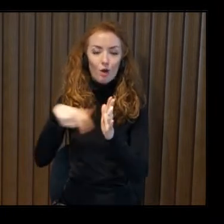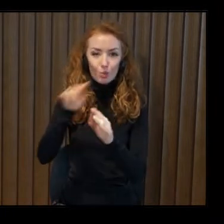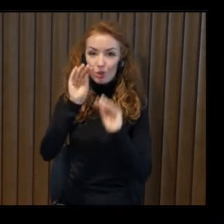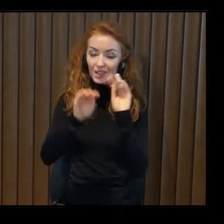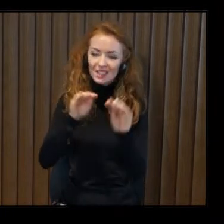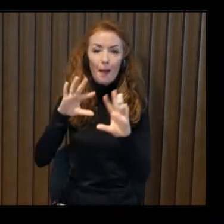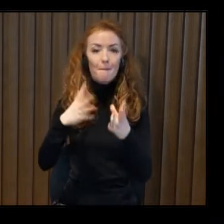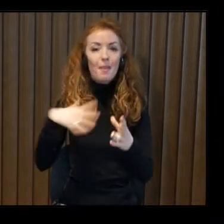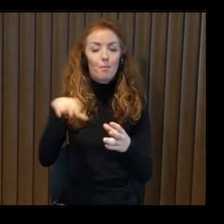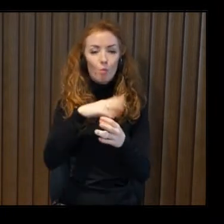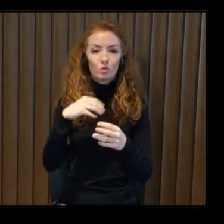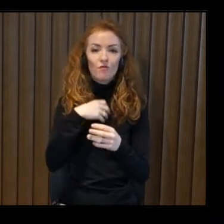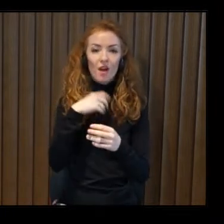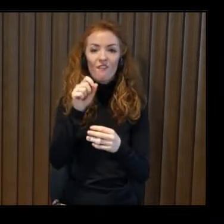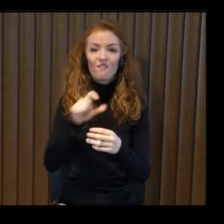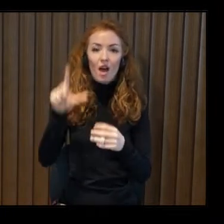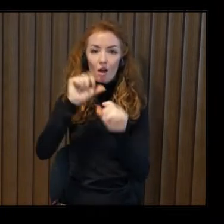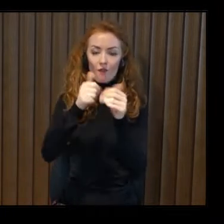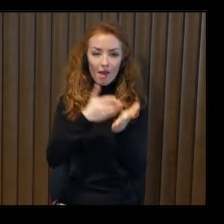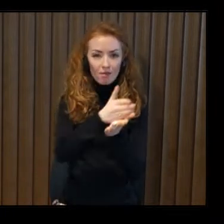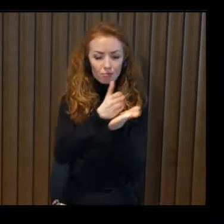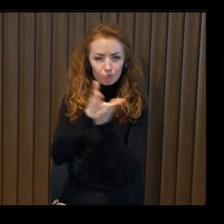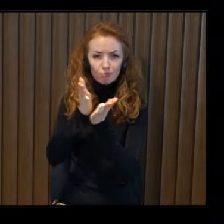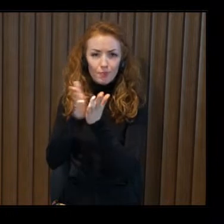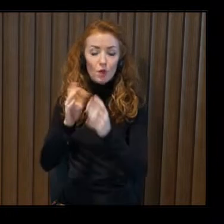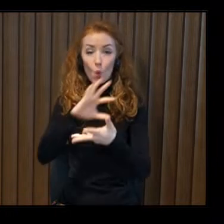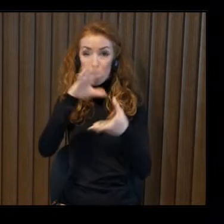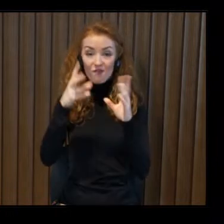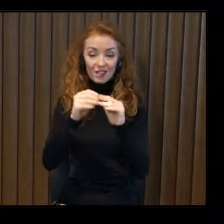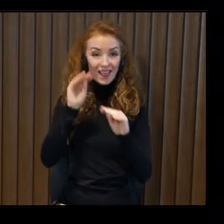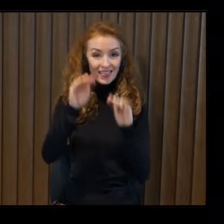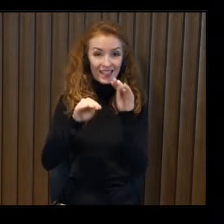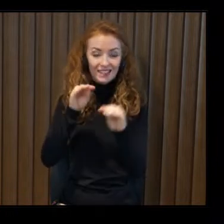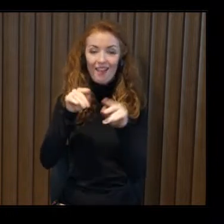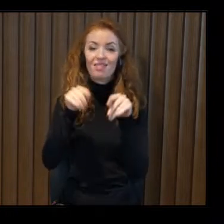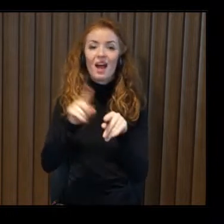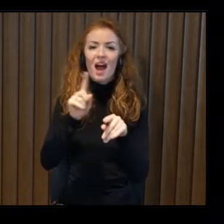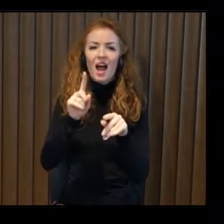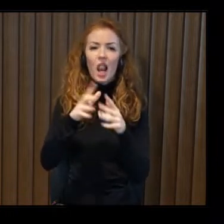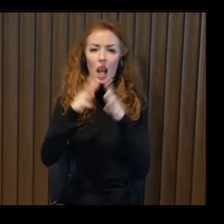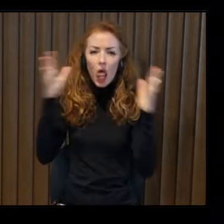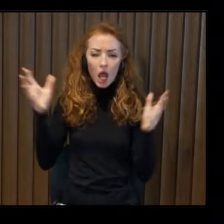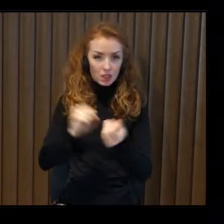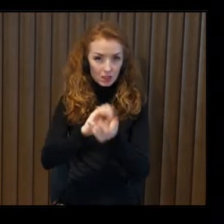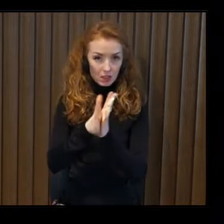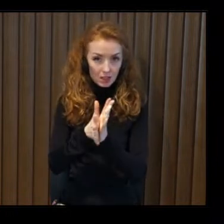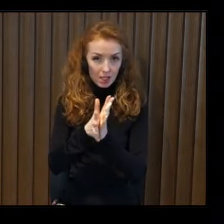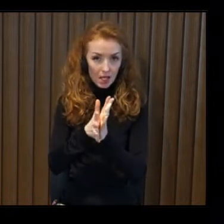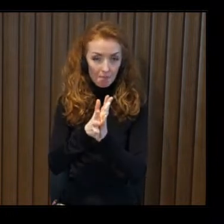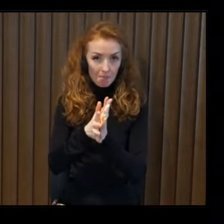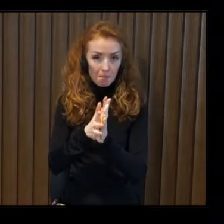design means. So when we talk about universal design, we're talking about universal systems design. So how are our education